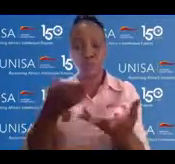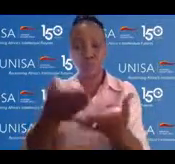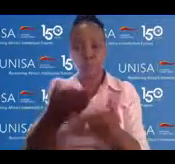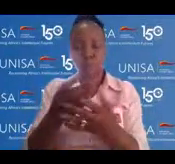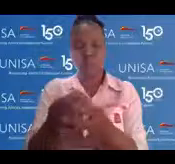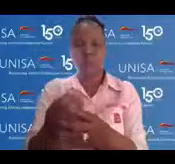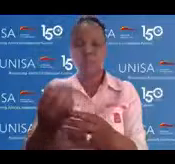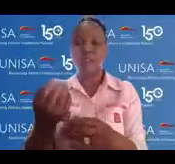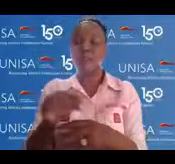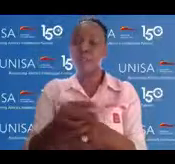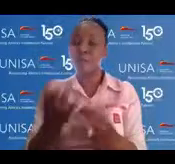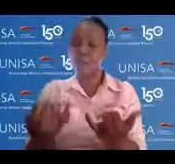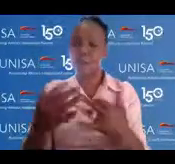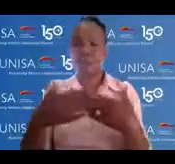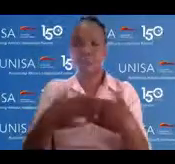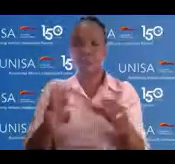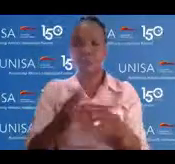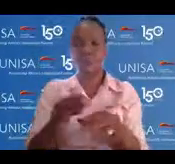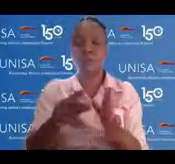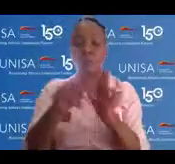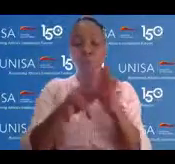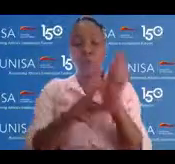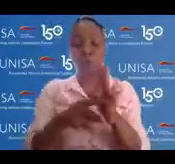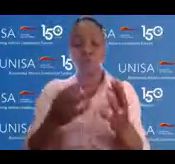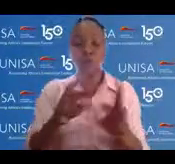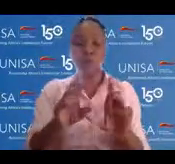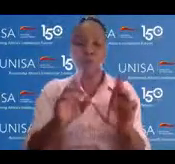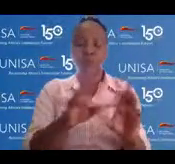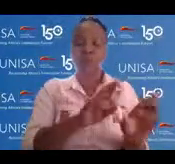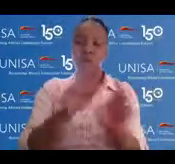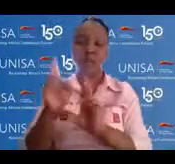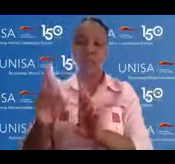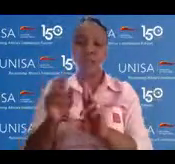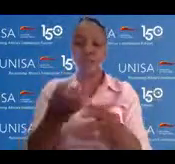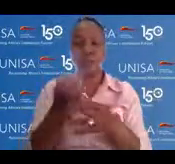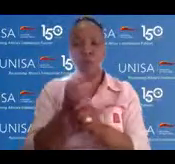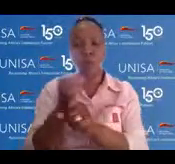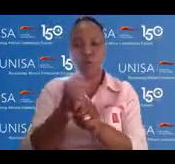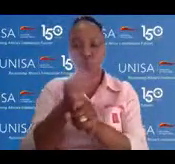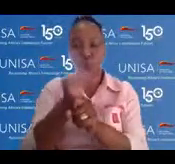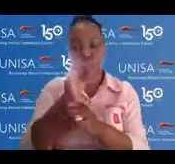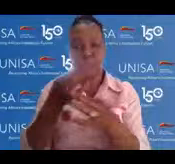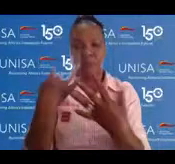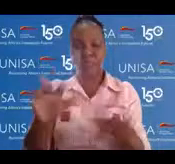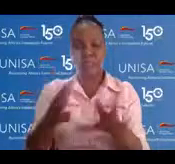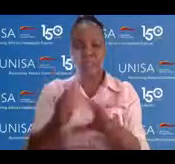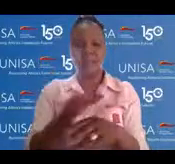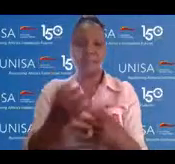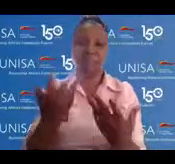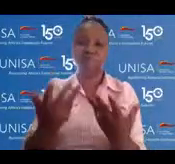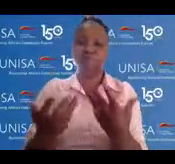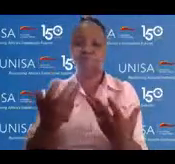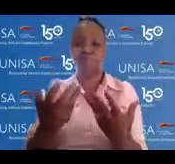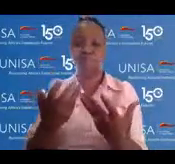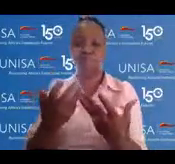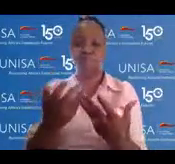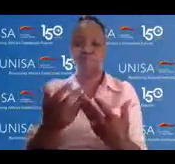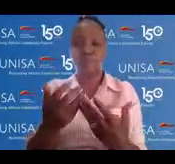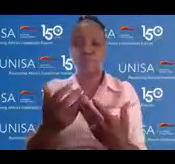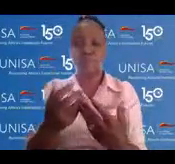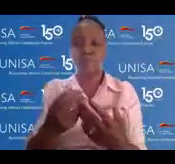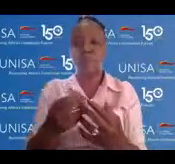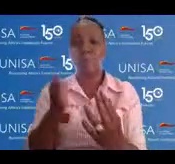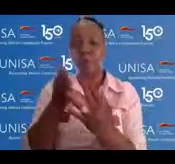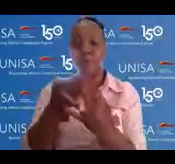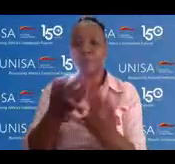morning. Now that you're ready, and I hope you grabbed your cup of coffee, we will in the course take a slight 2-minute break as well in the course of 2